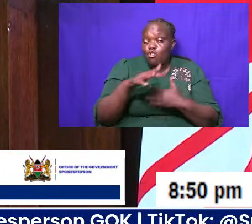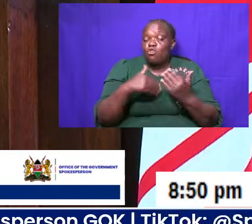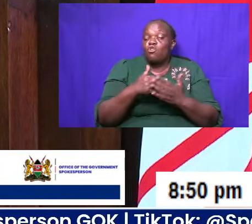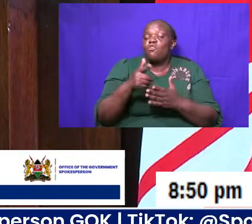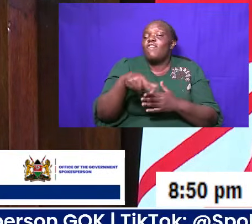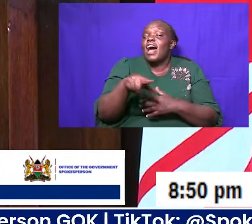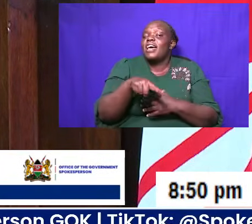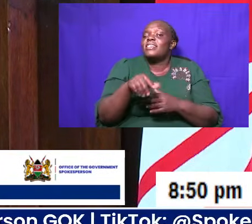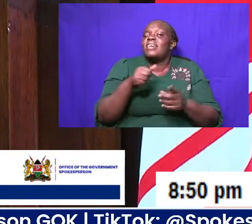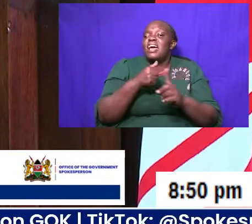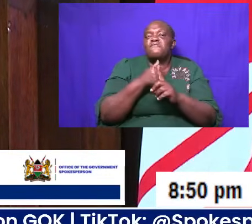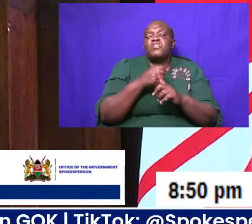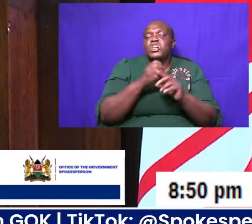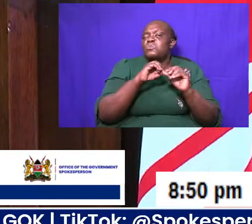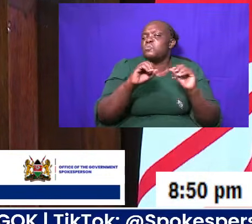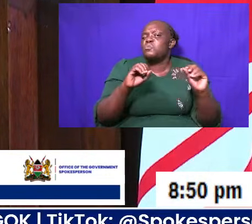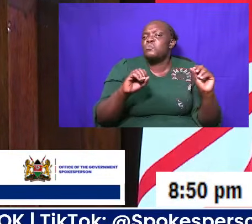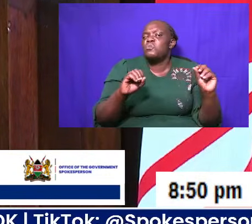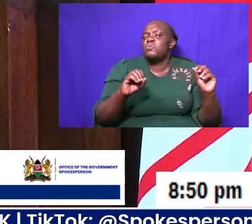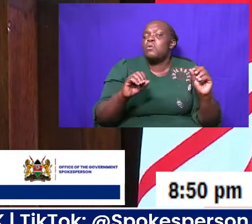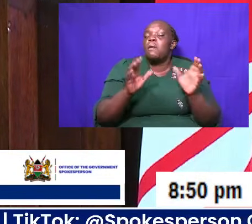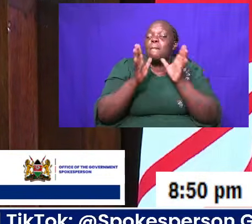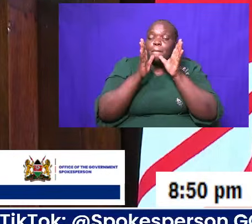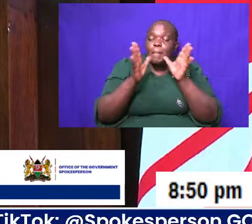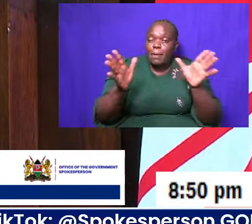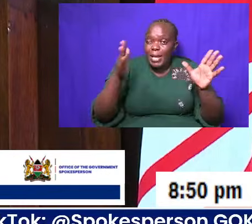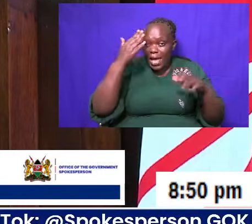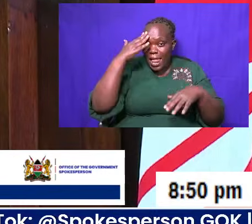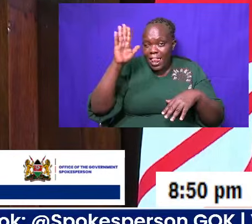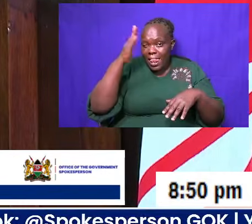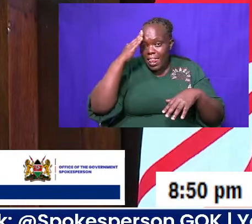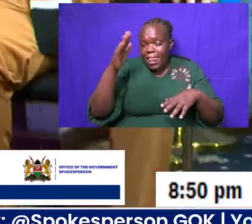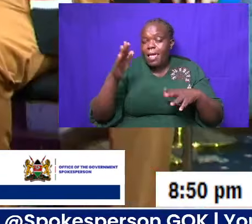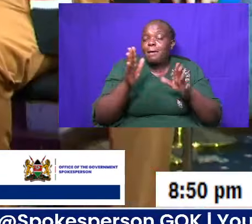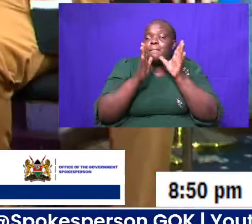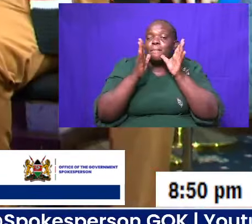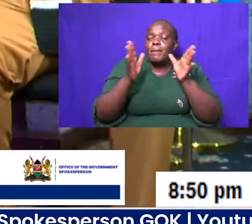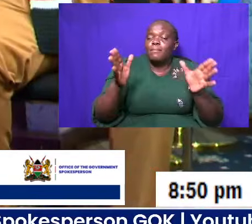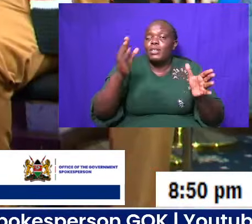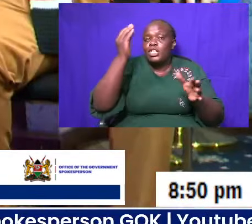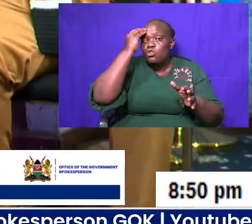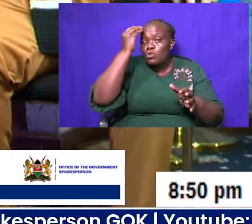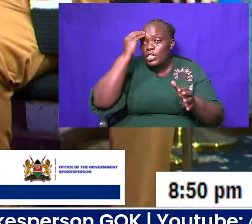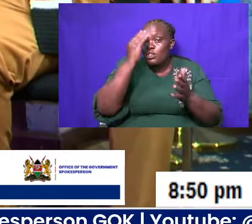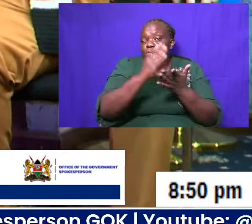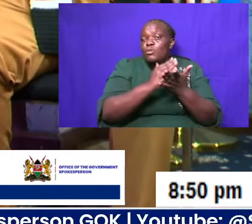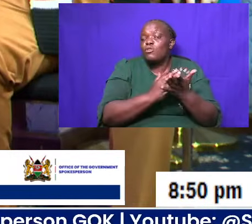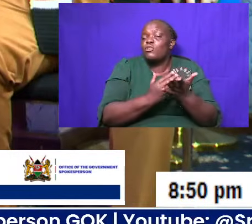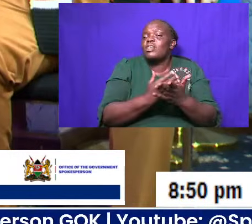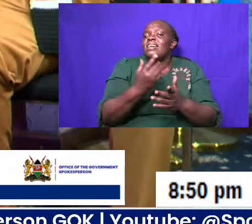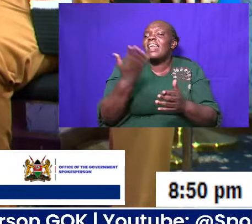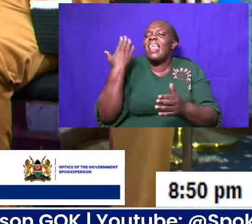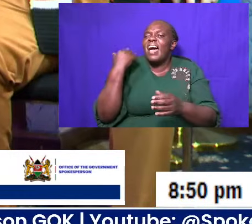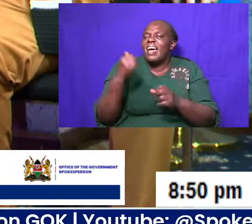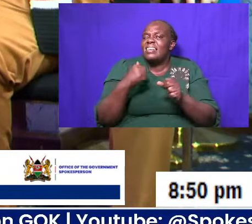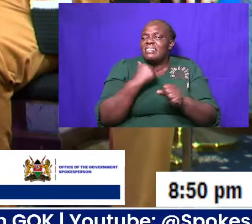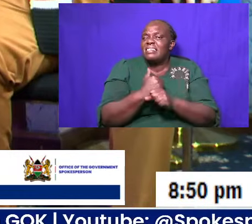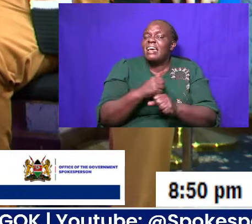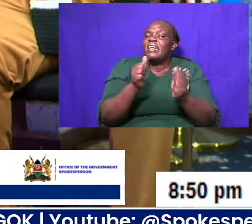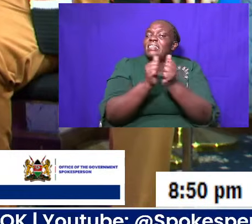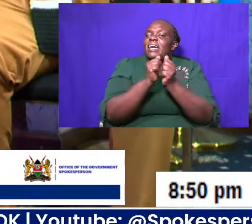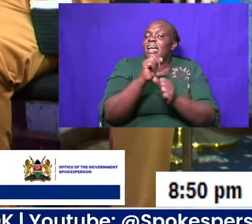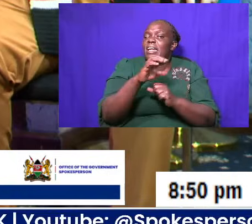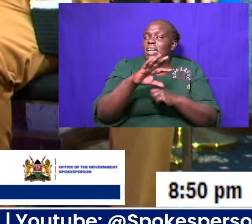advocates. So we conduct public awareness, public education programs. We have gone to, last year we went to over 10